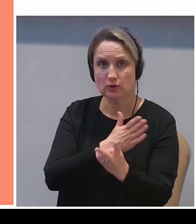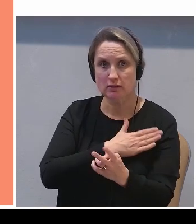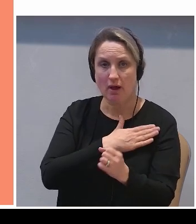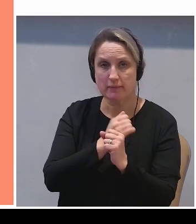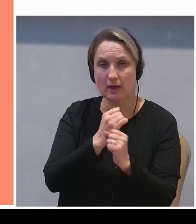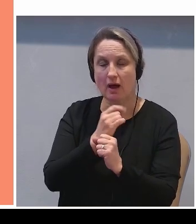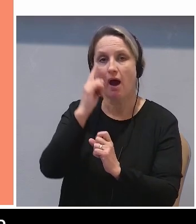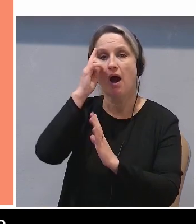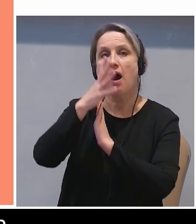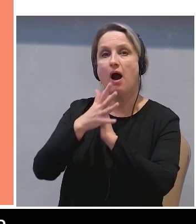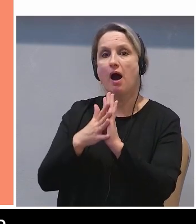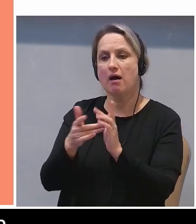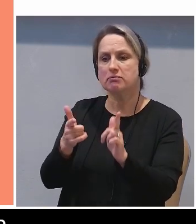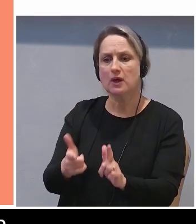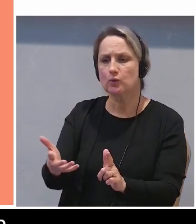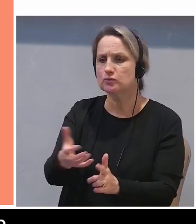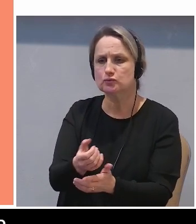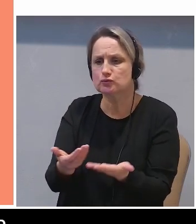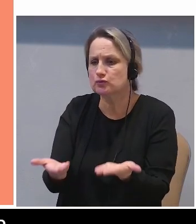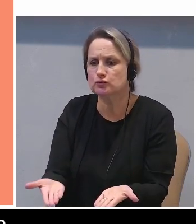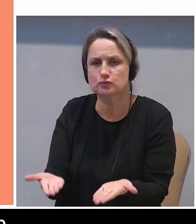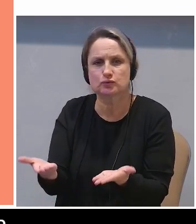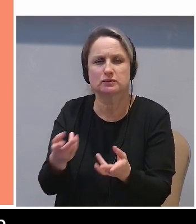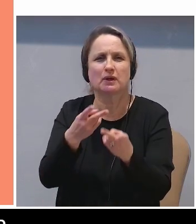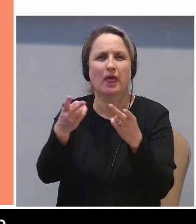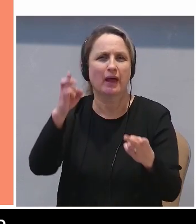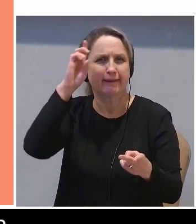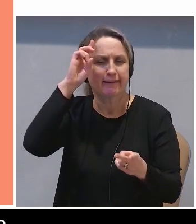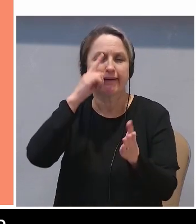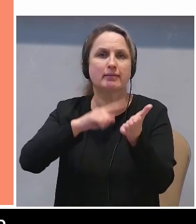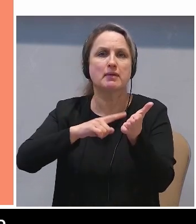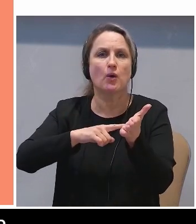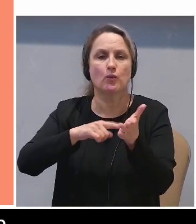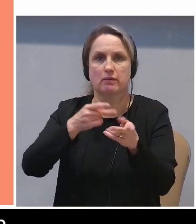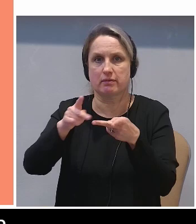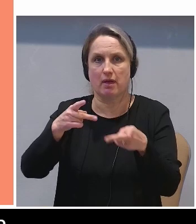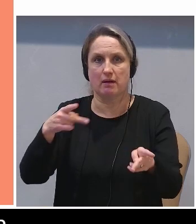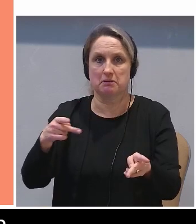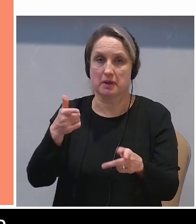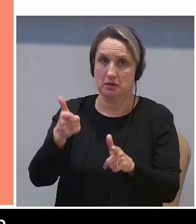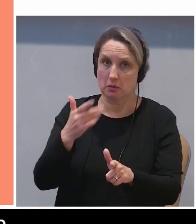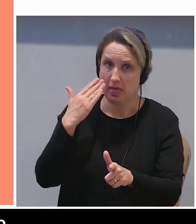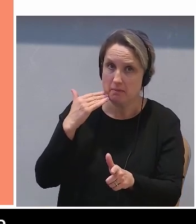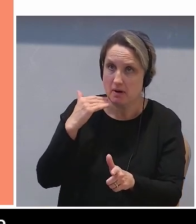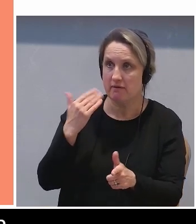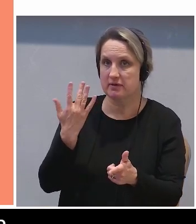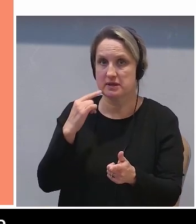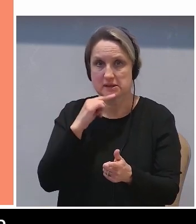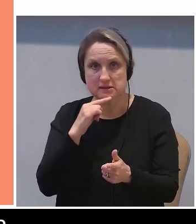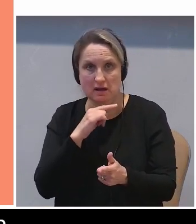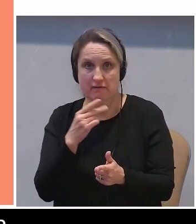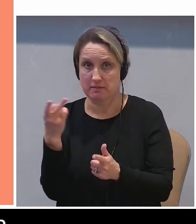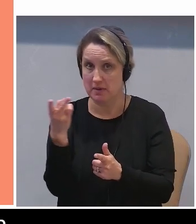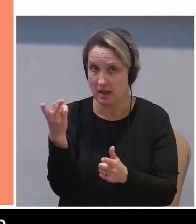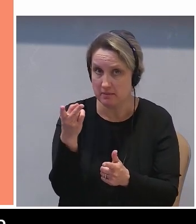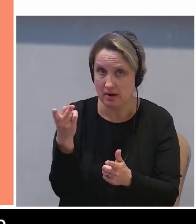this is different per country. So it's important when you are an investigator setting up a multinational component, understand what are the specificities per country.